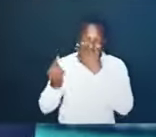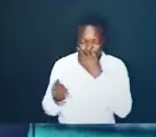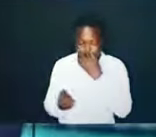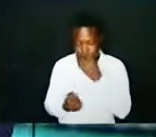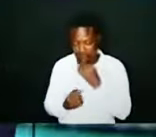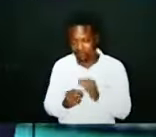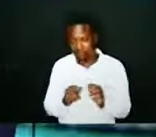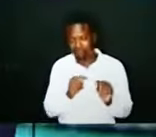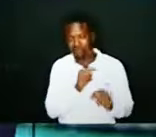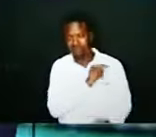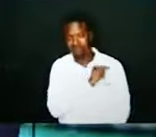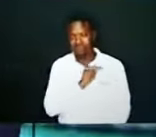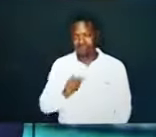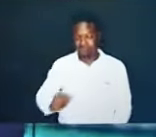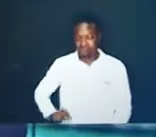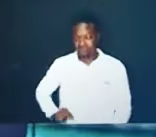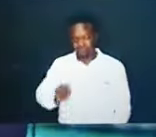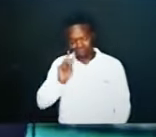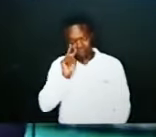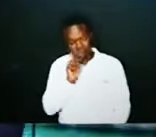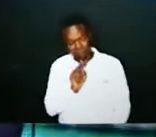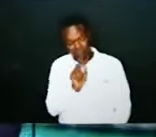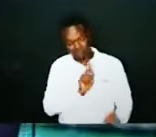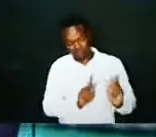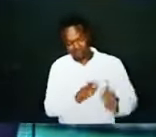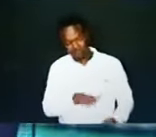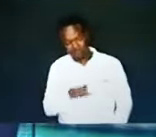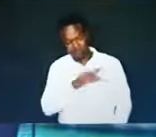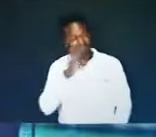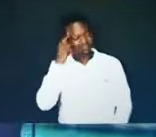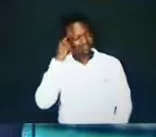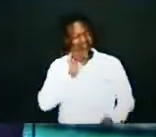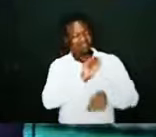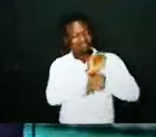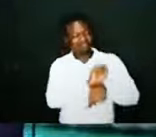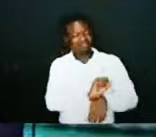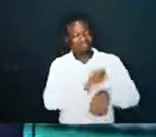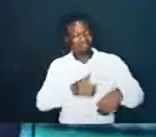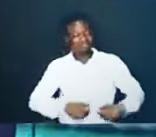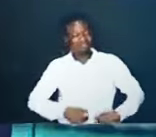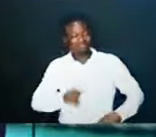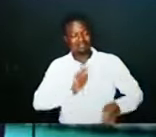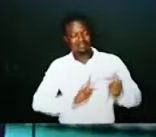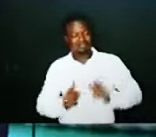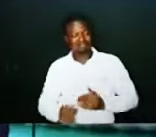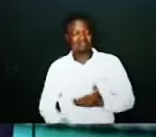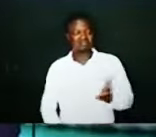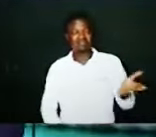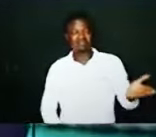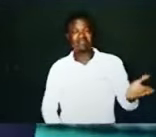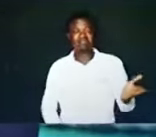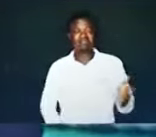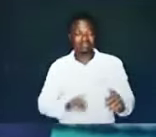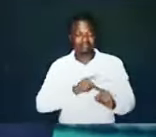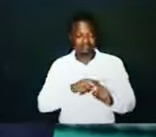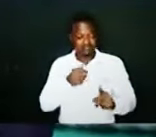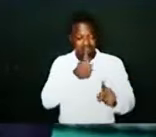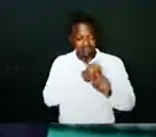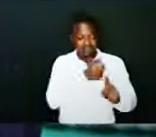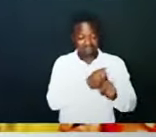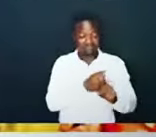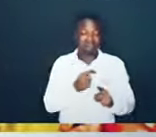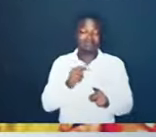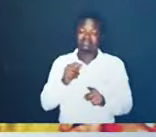Nebuchadnezzar saw them as slaves and some young boys or young people. But they saw themselves as a holy